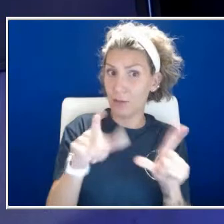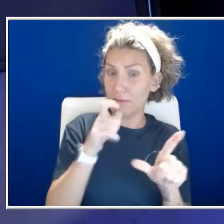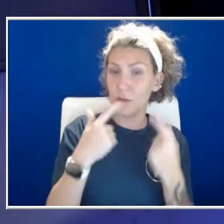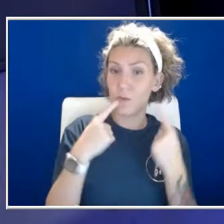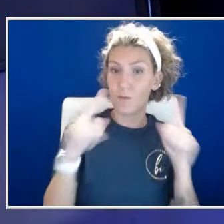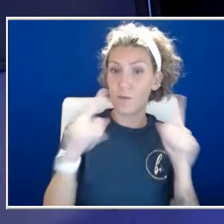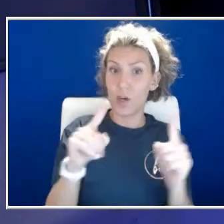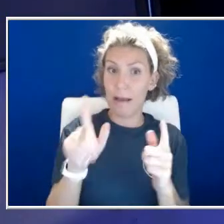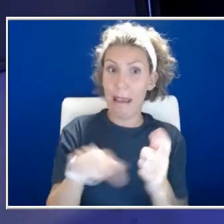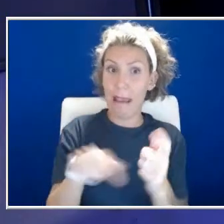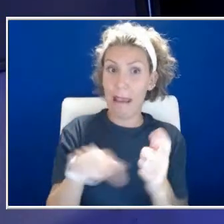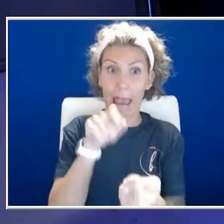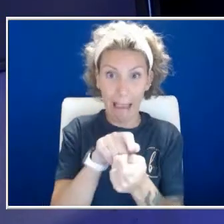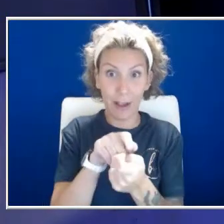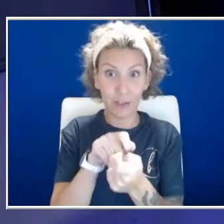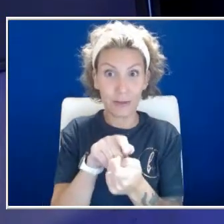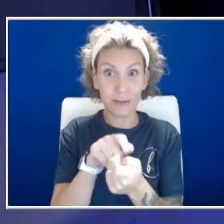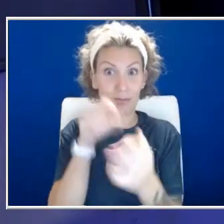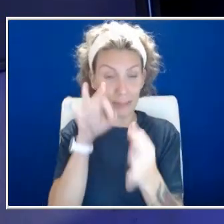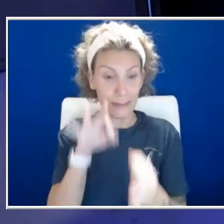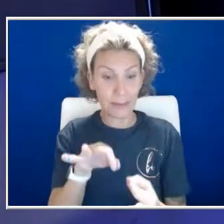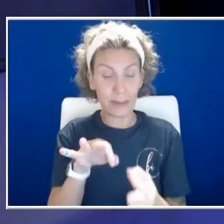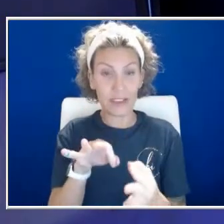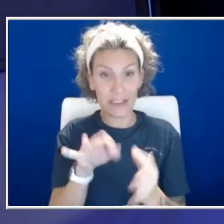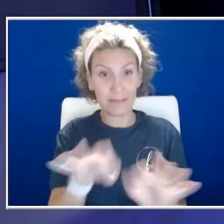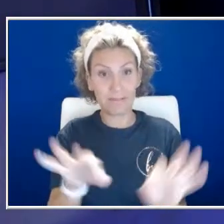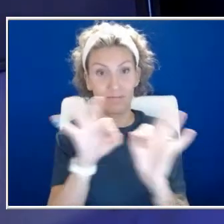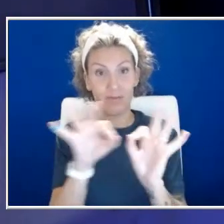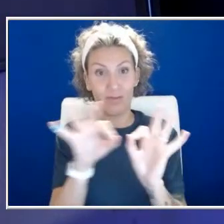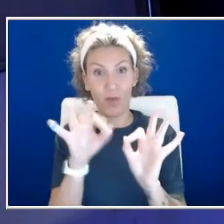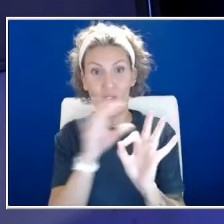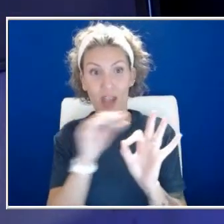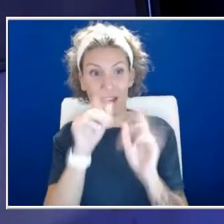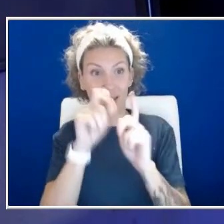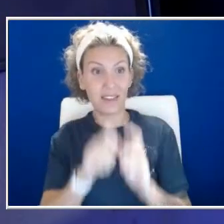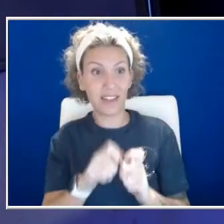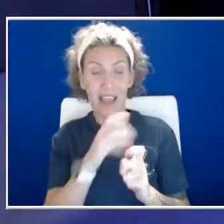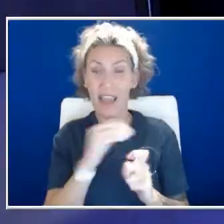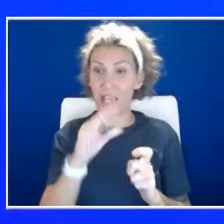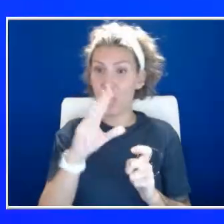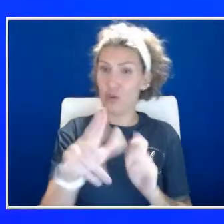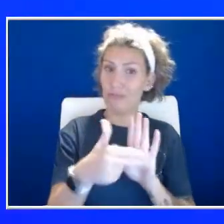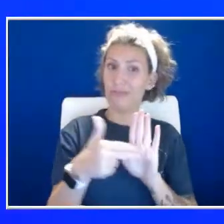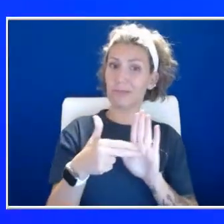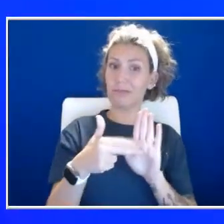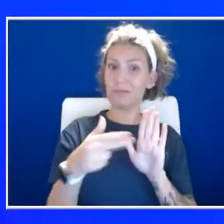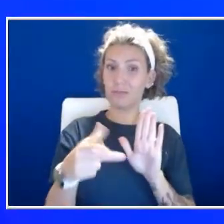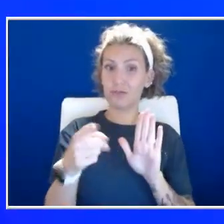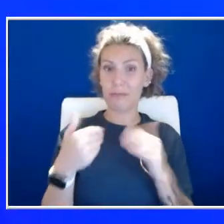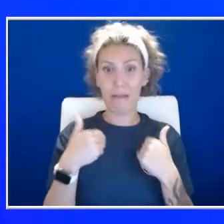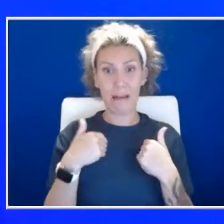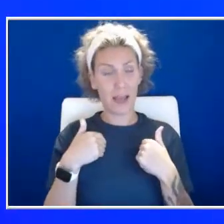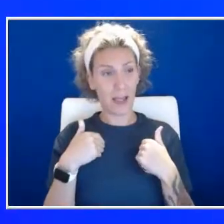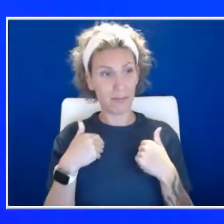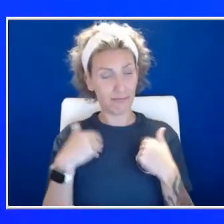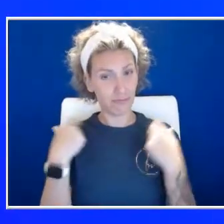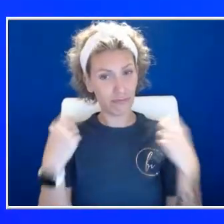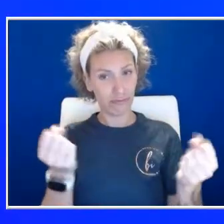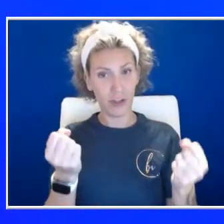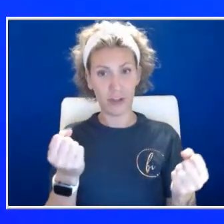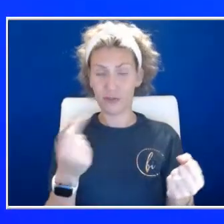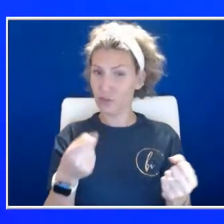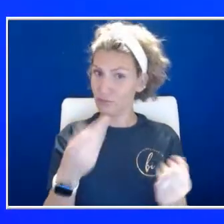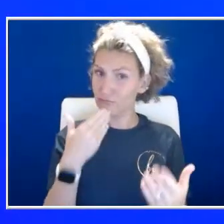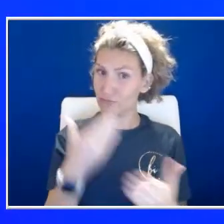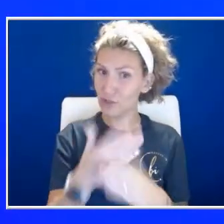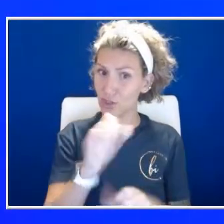you're doing your job. Details and accuracy is Correct. And so is her reputation. She had a long-standing reputation of being very good at her job, and we wanted